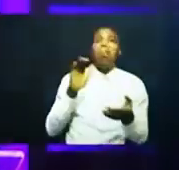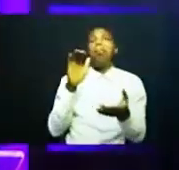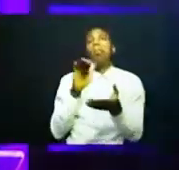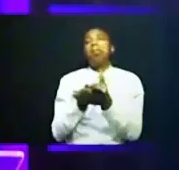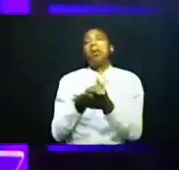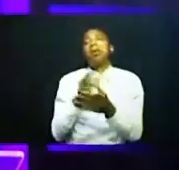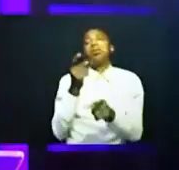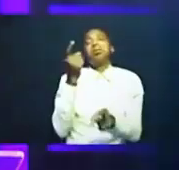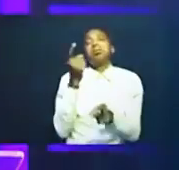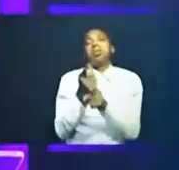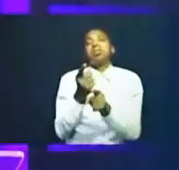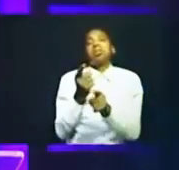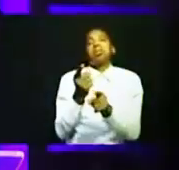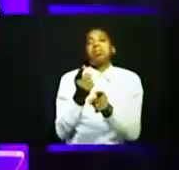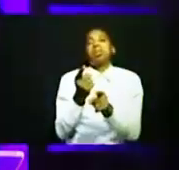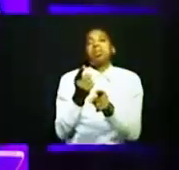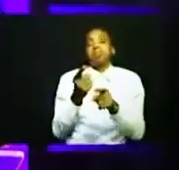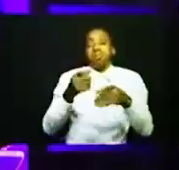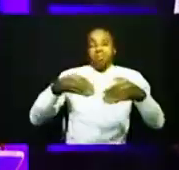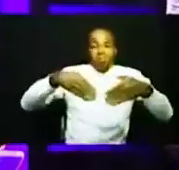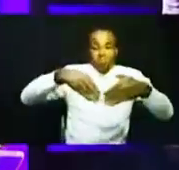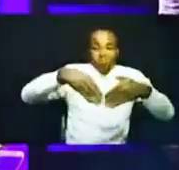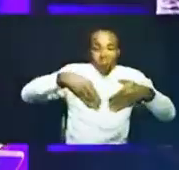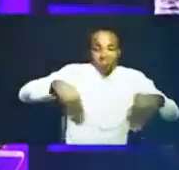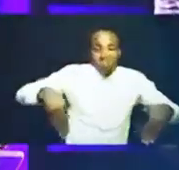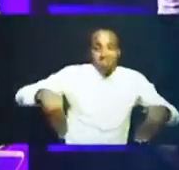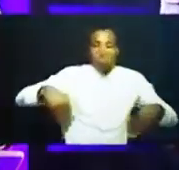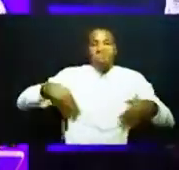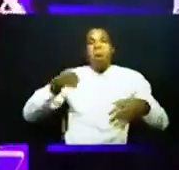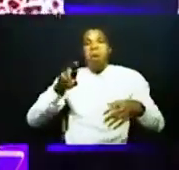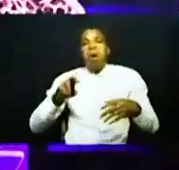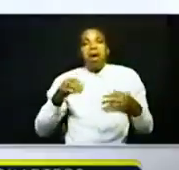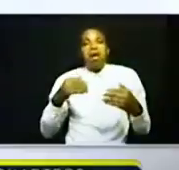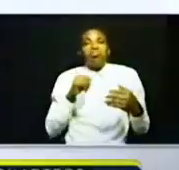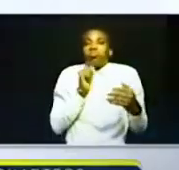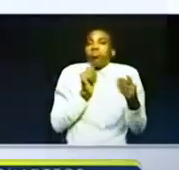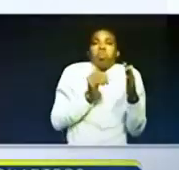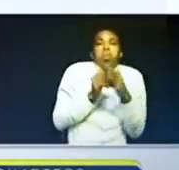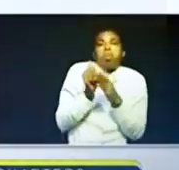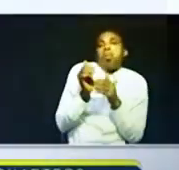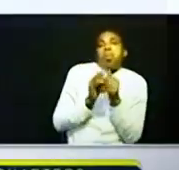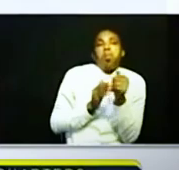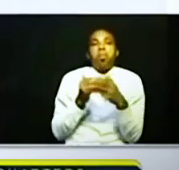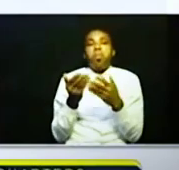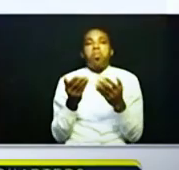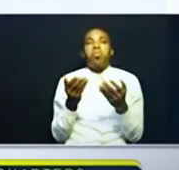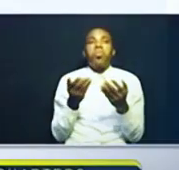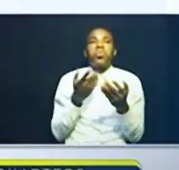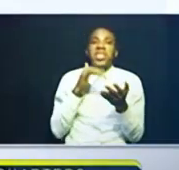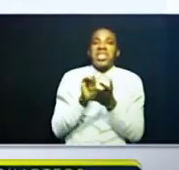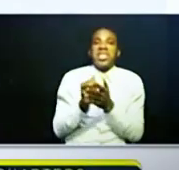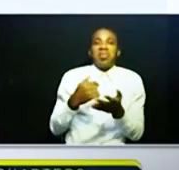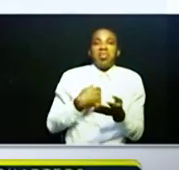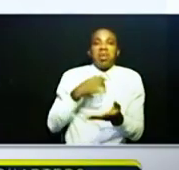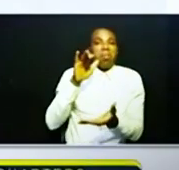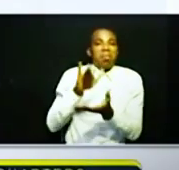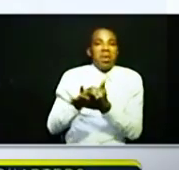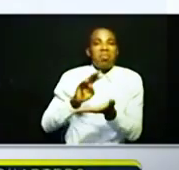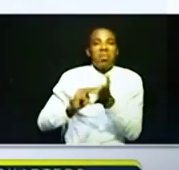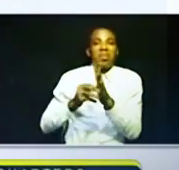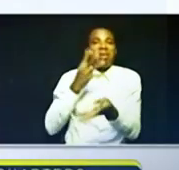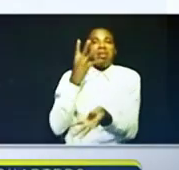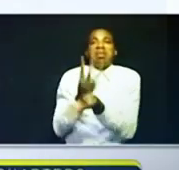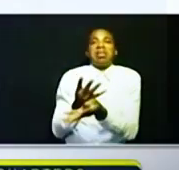as a border and an inconvenience to what they call their freedom.